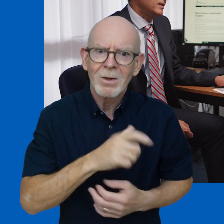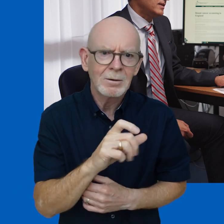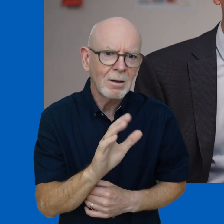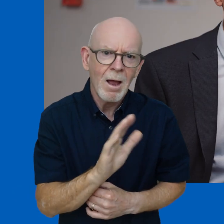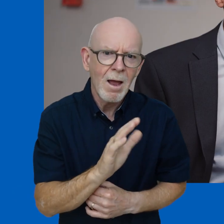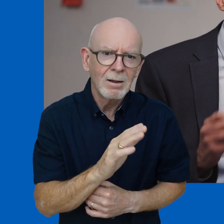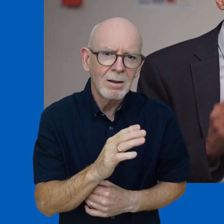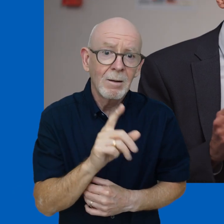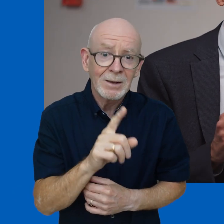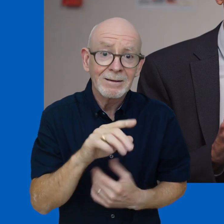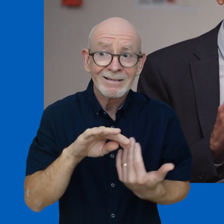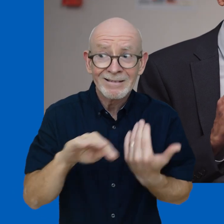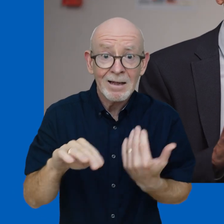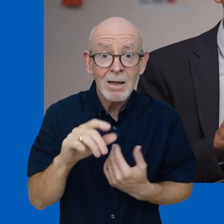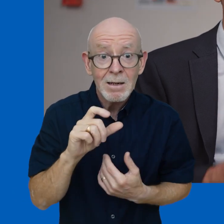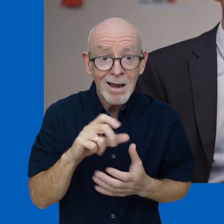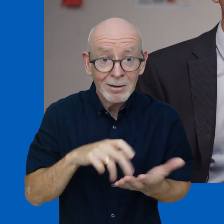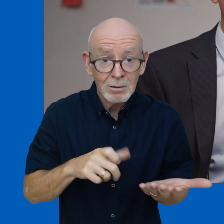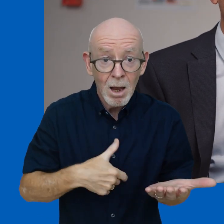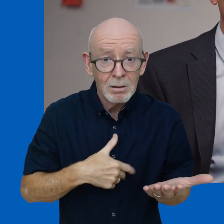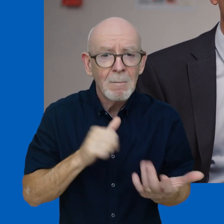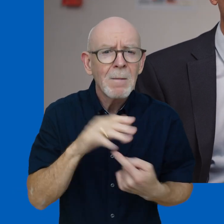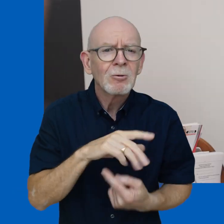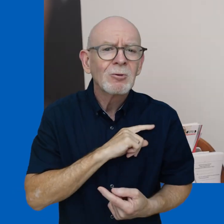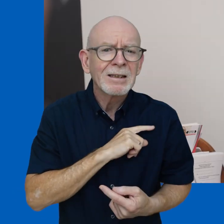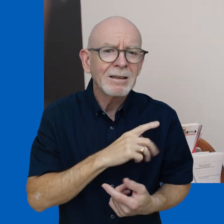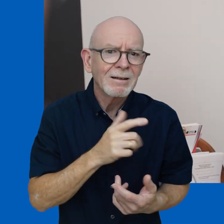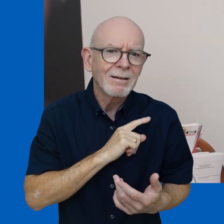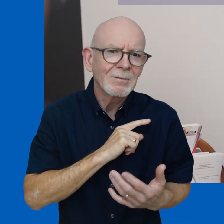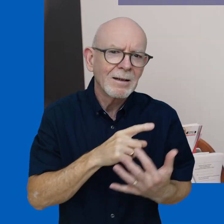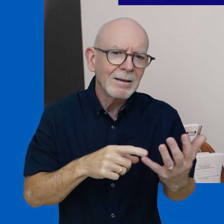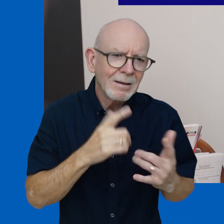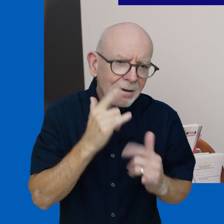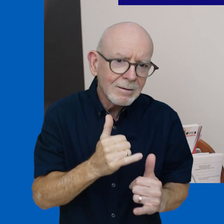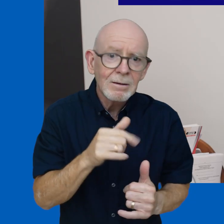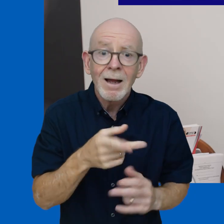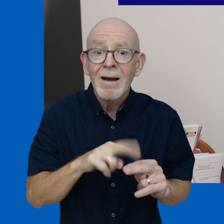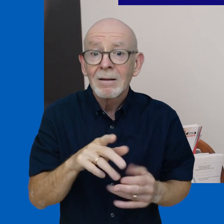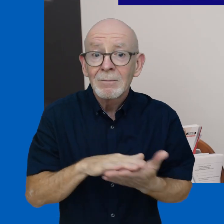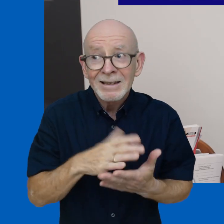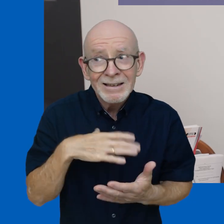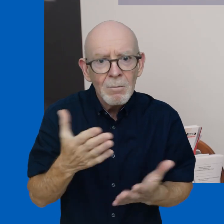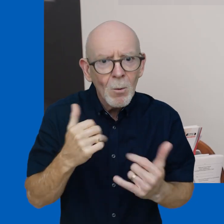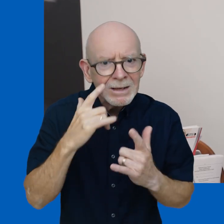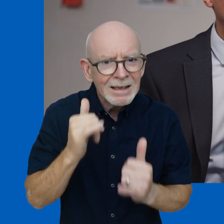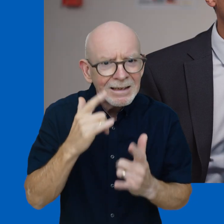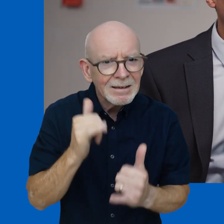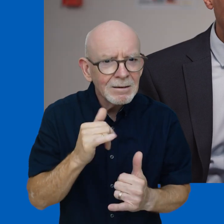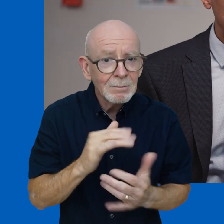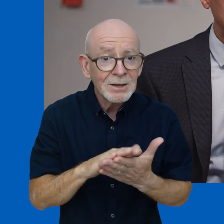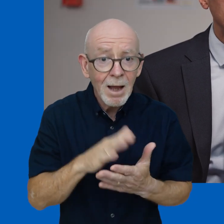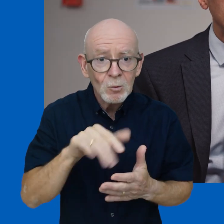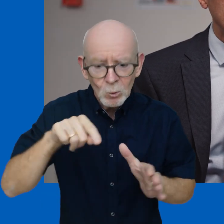cancer. But excluding cancer is the main reason for doing the test. It may mean that you'll need further tests like a colonoscopy, which